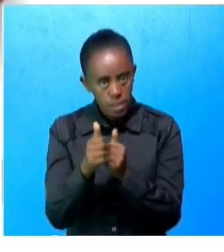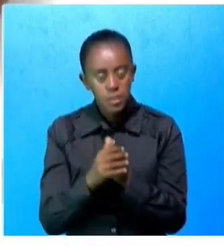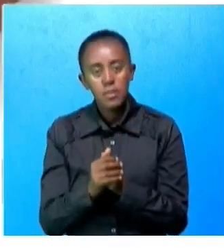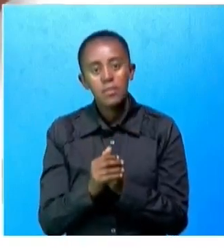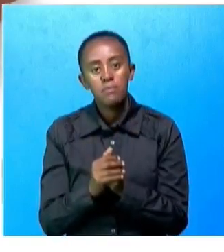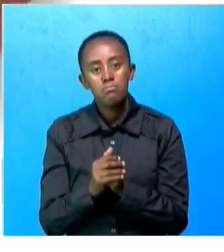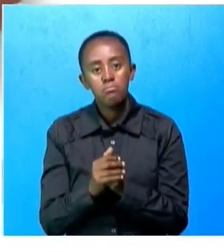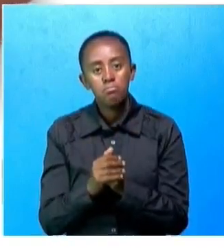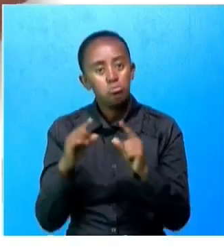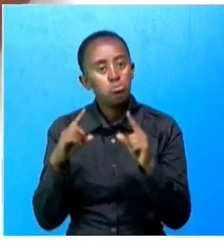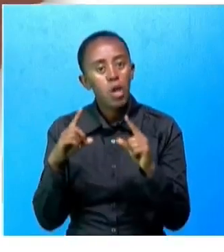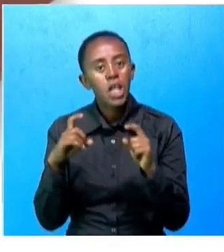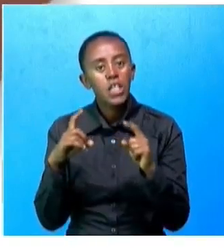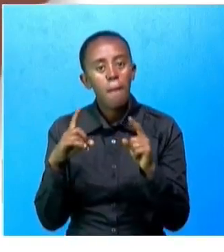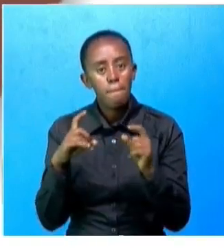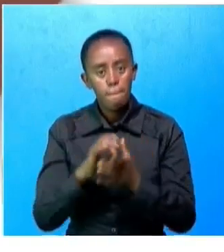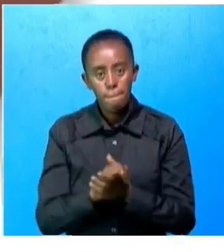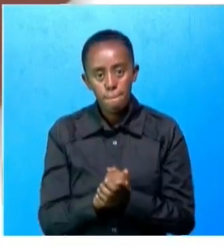the exam.